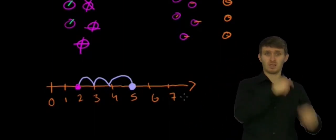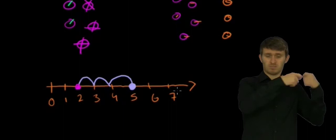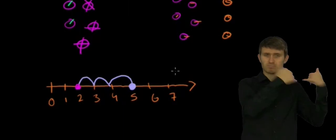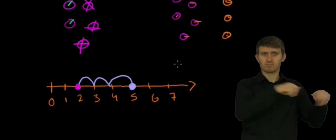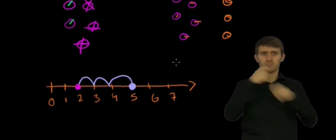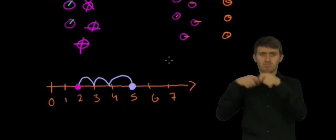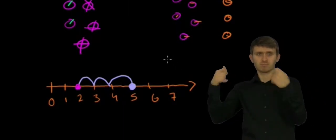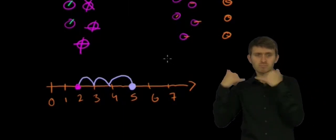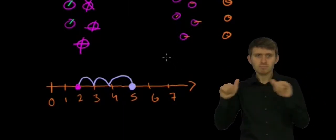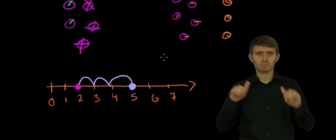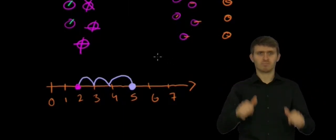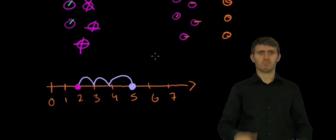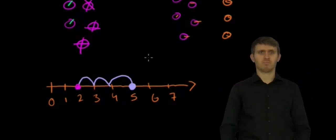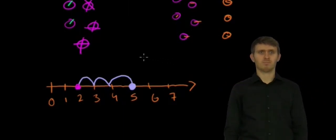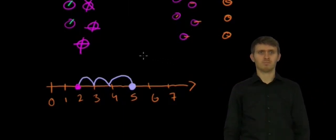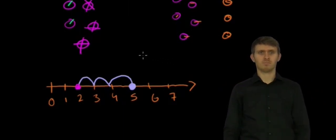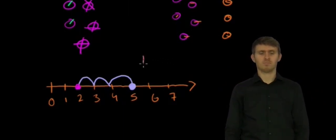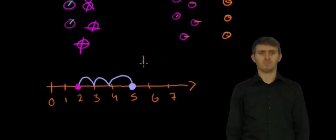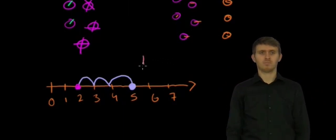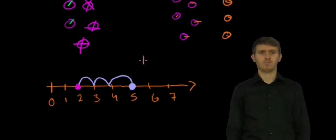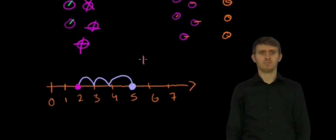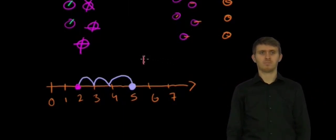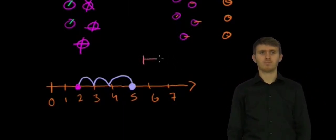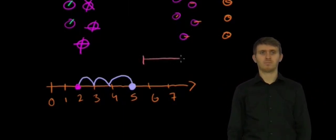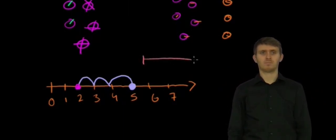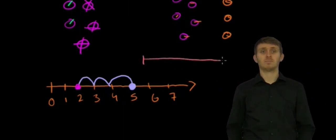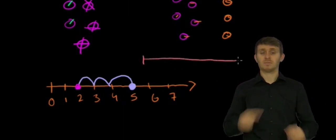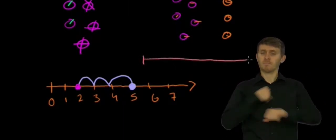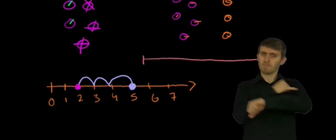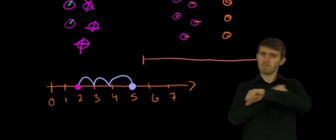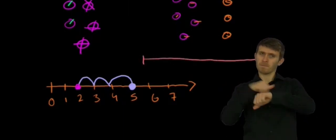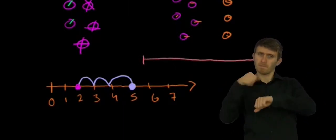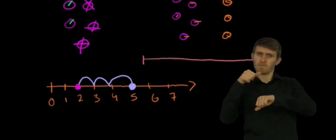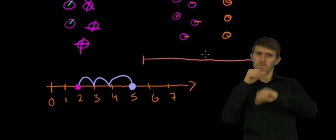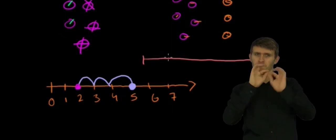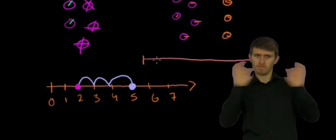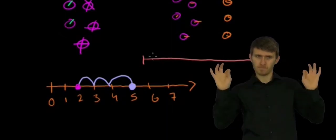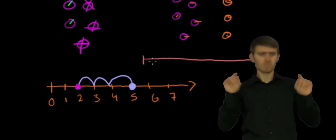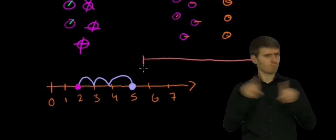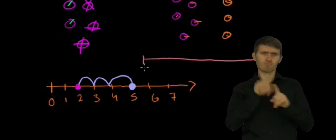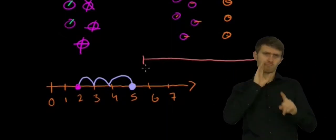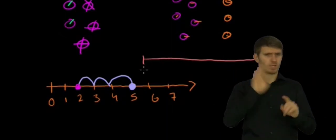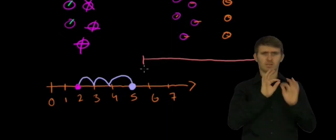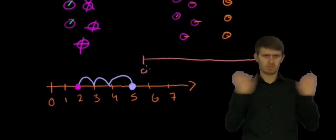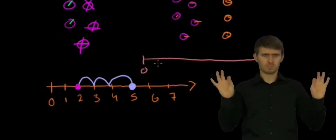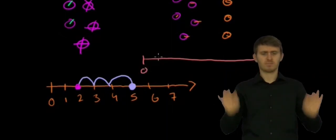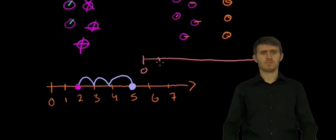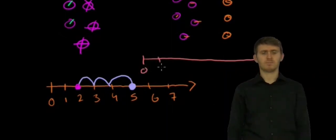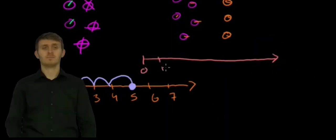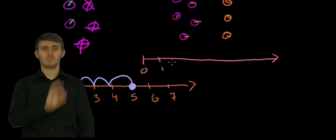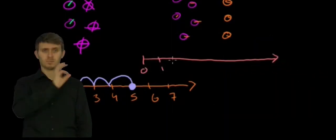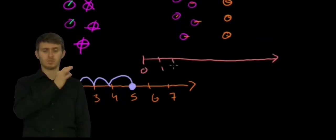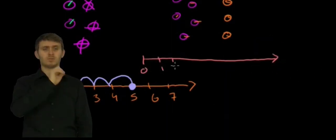it. Let me draw a number line here again. Let me draw the same number line. I'll draw the same number line. I have